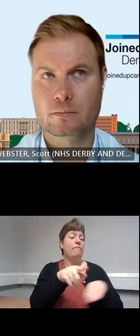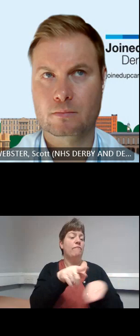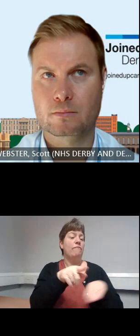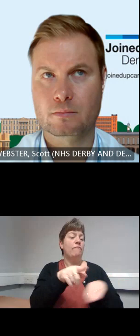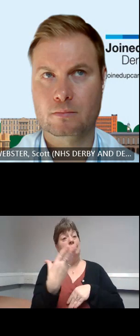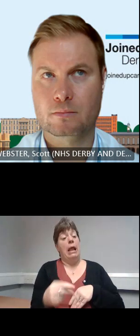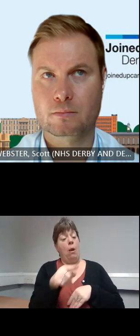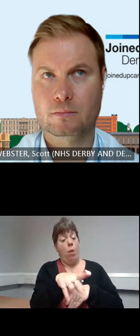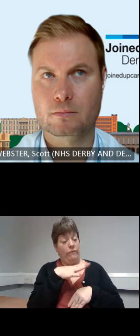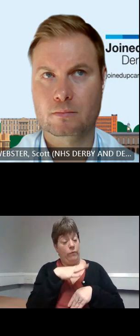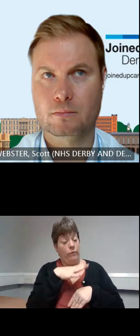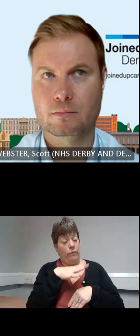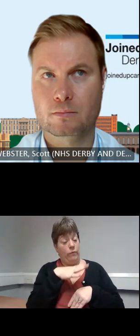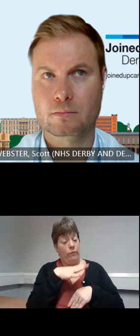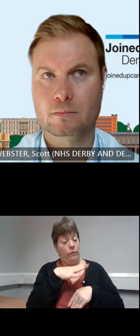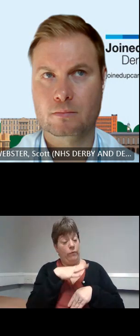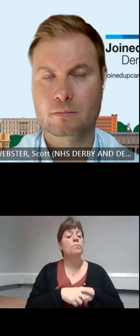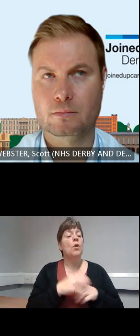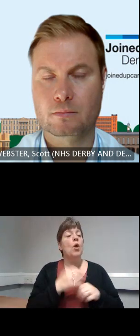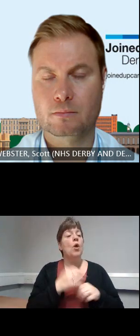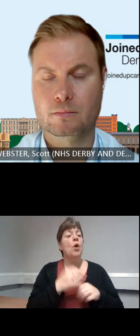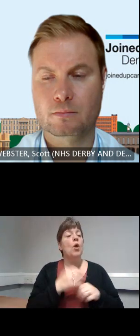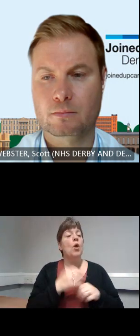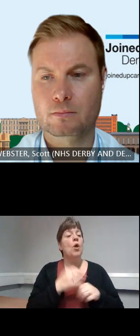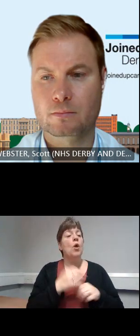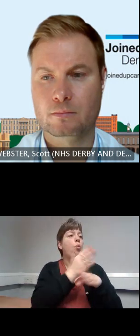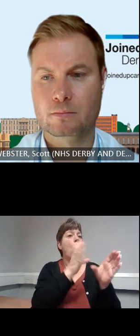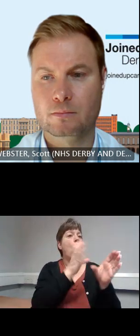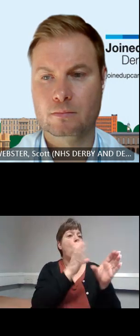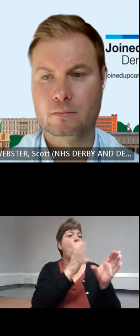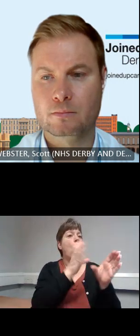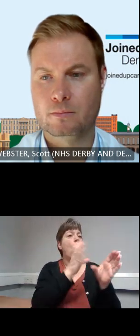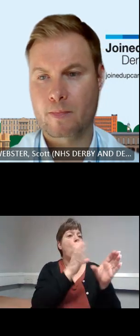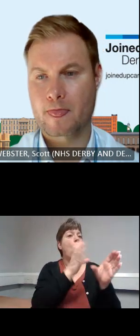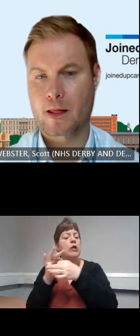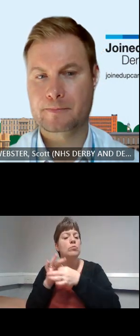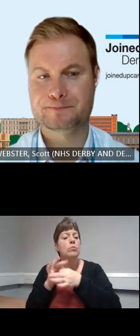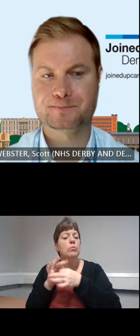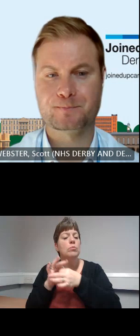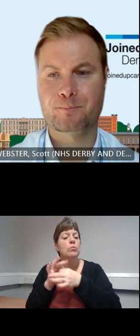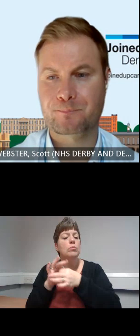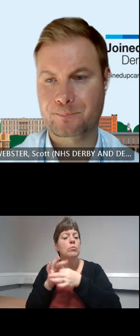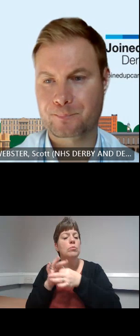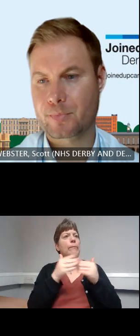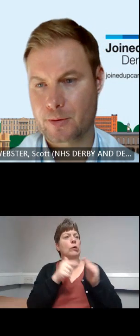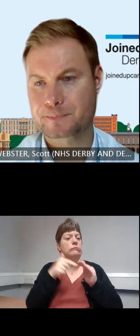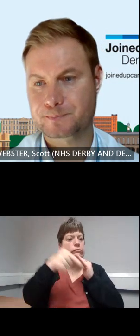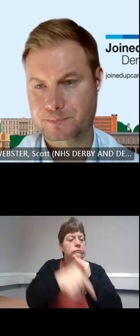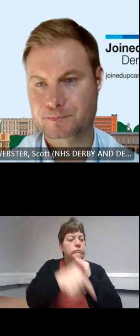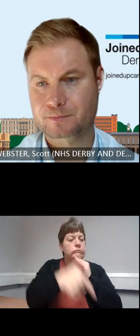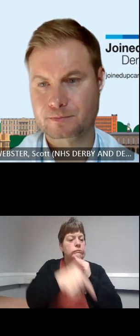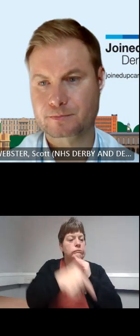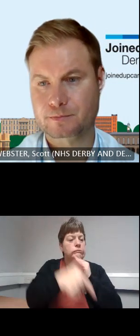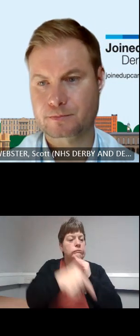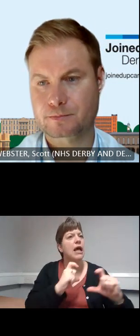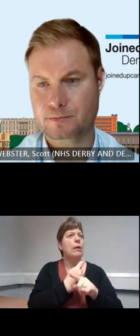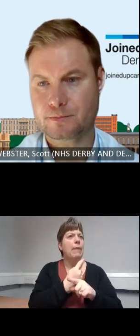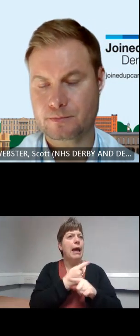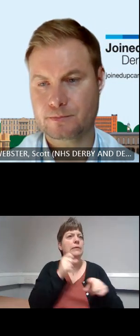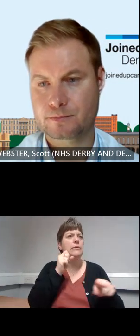download that. We're doing engagement workshops. So this is where we can have more in-depth conversations around